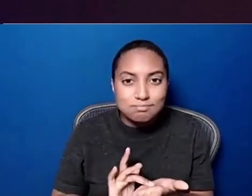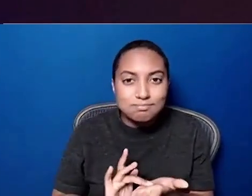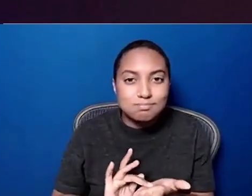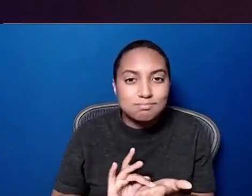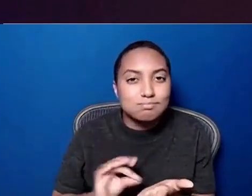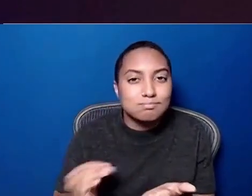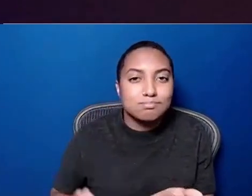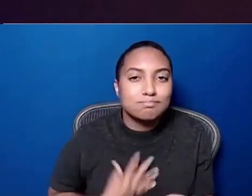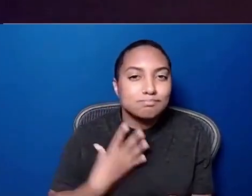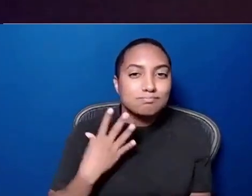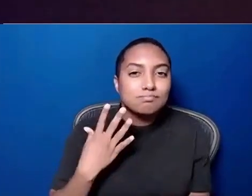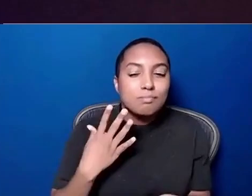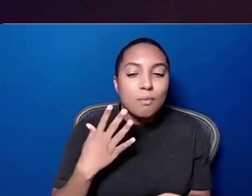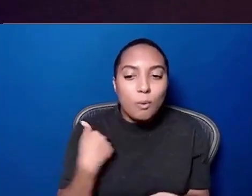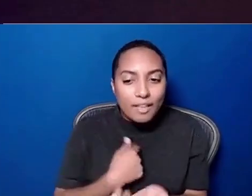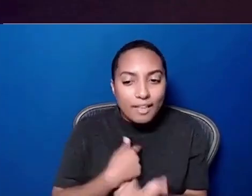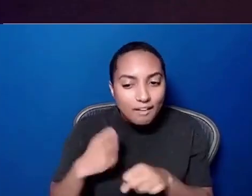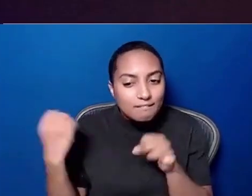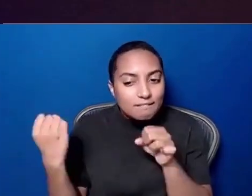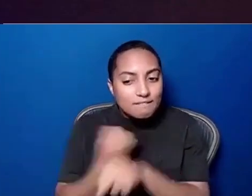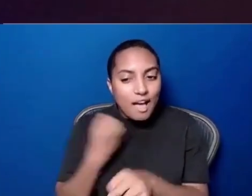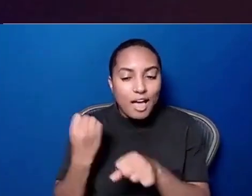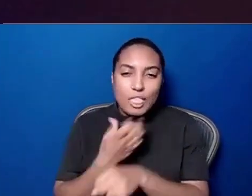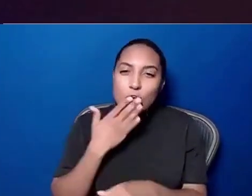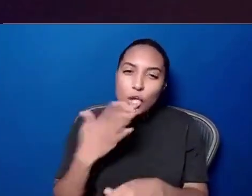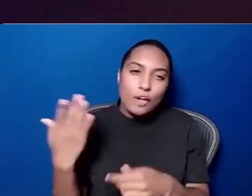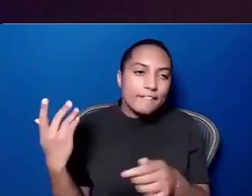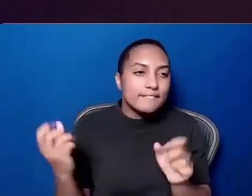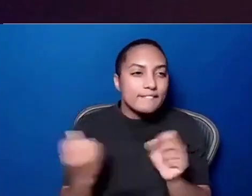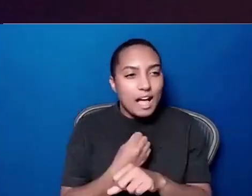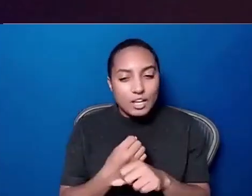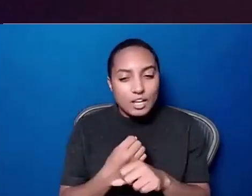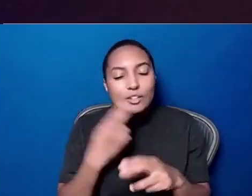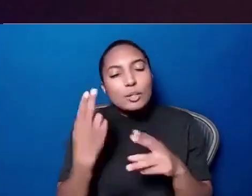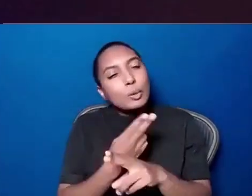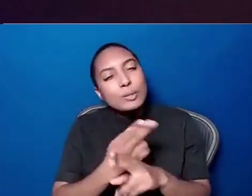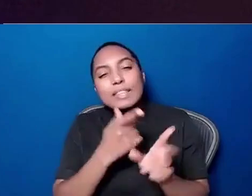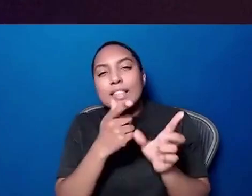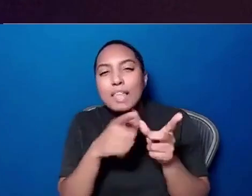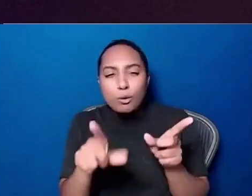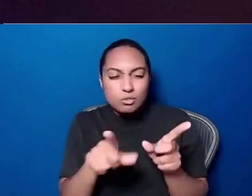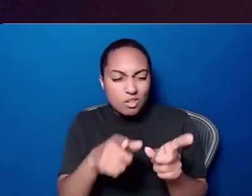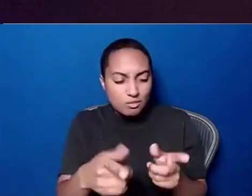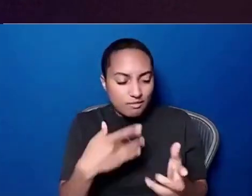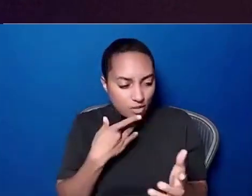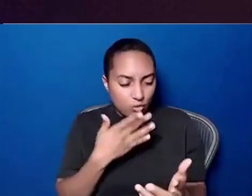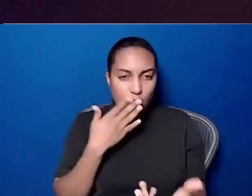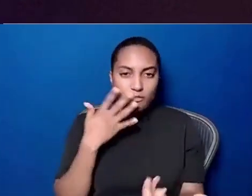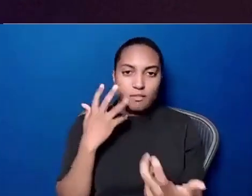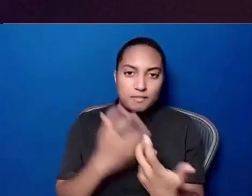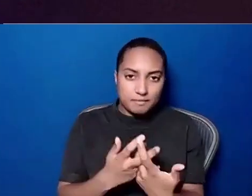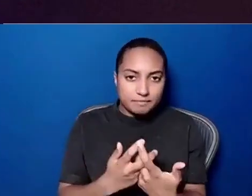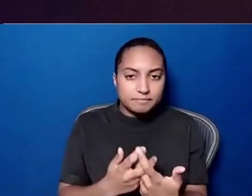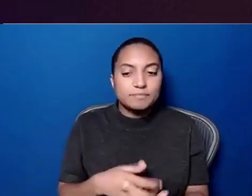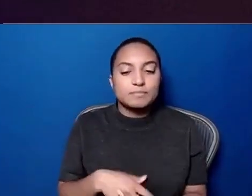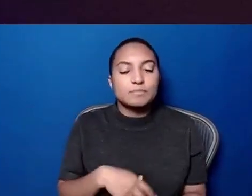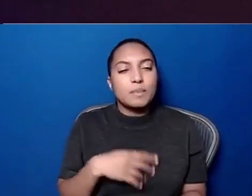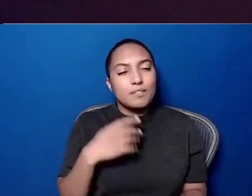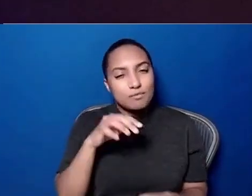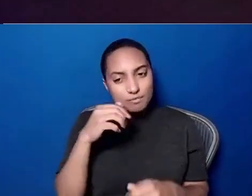so that we can fight the good fight, or use the language that makes sense in your mouth. But source that good